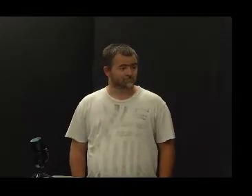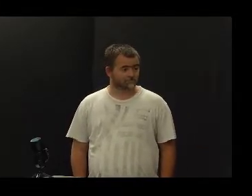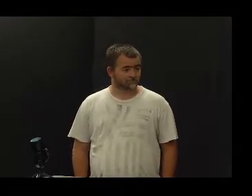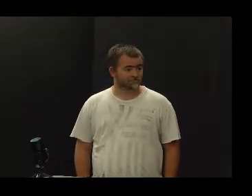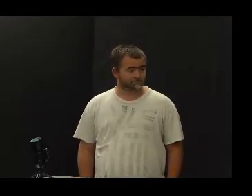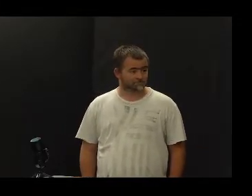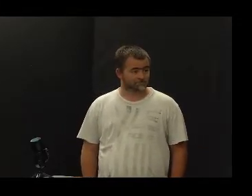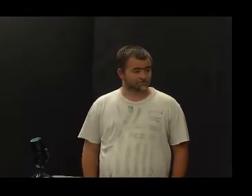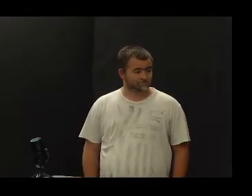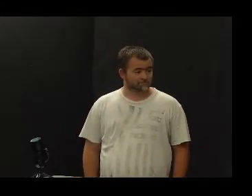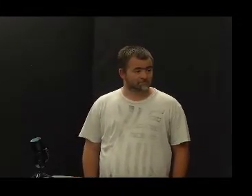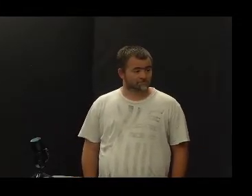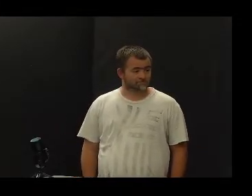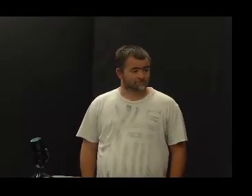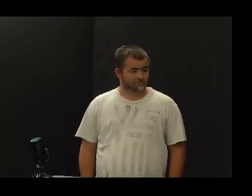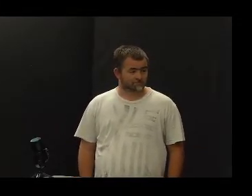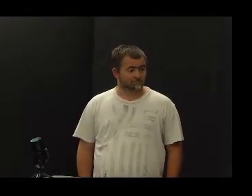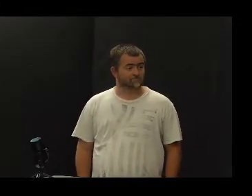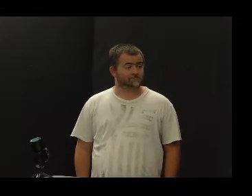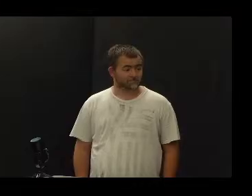chairperson.